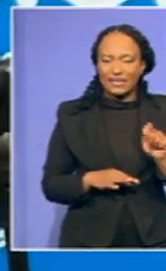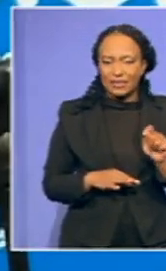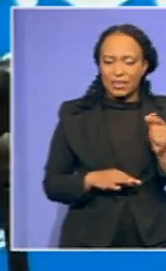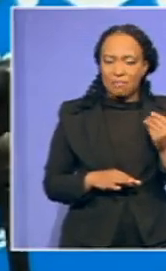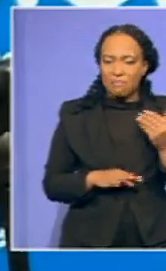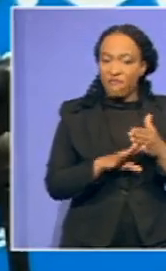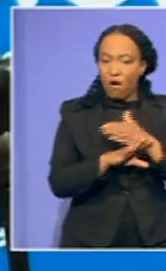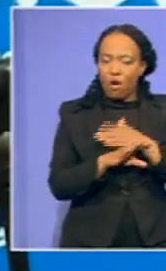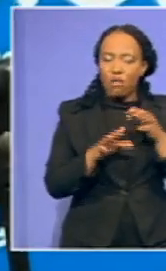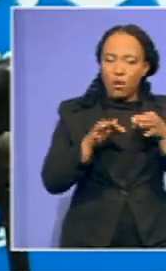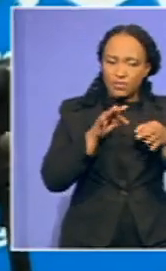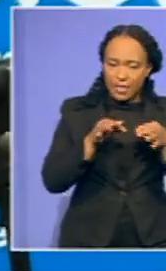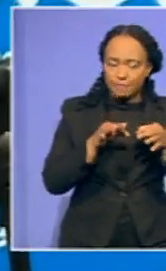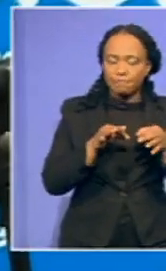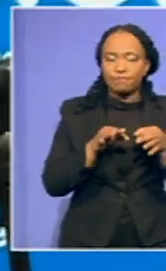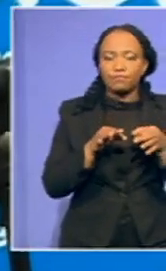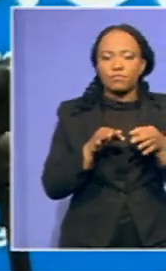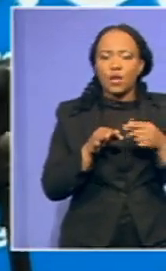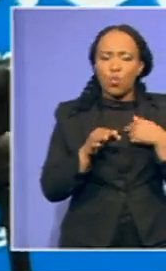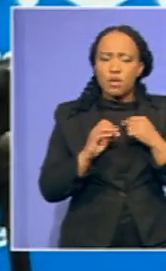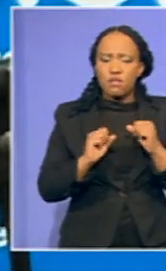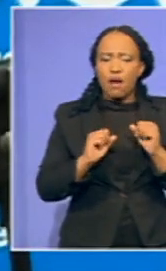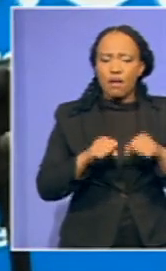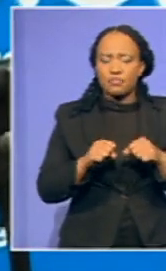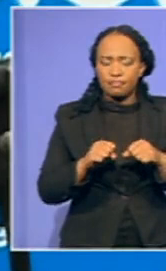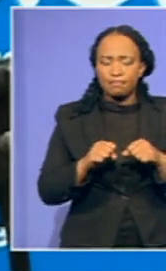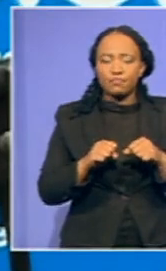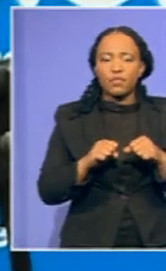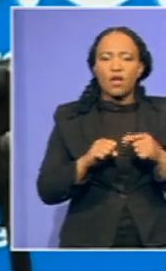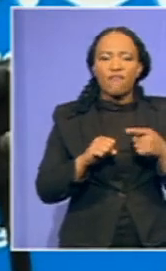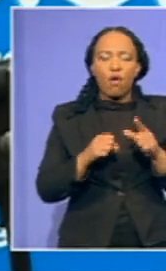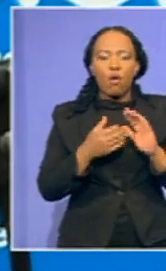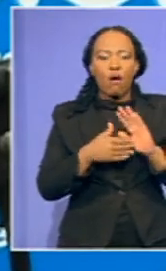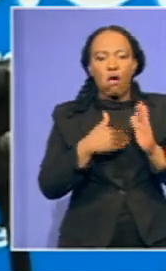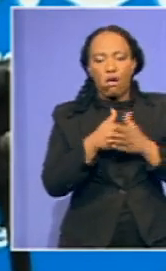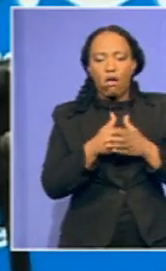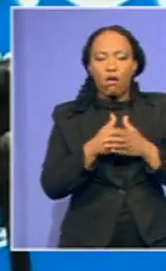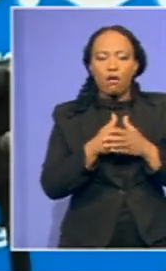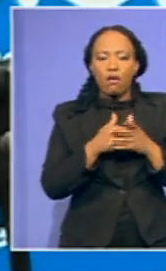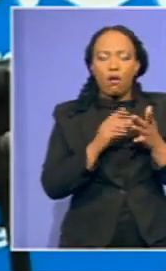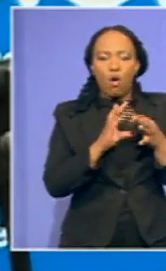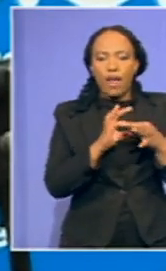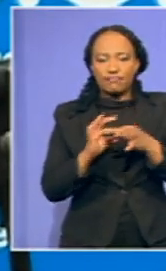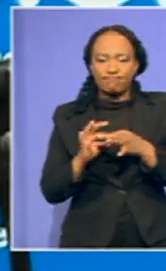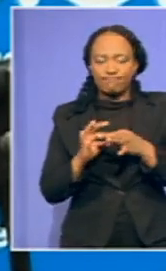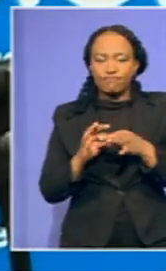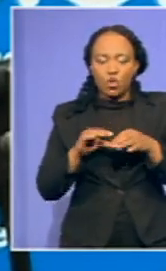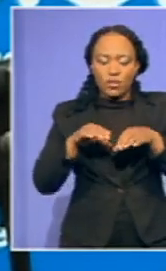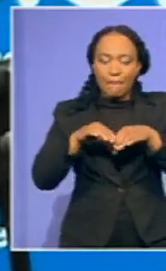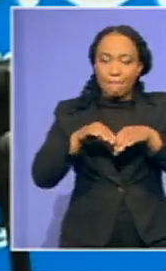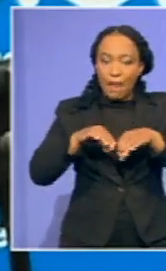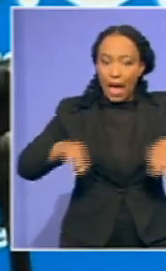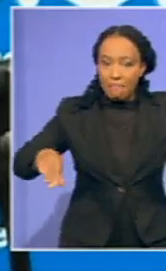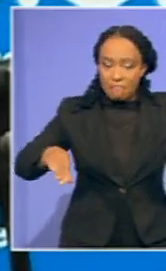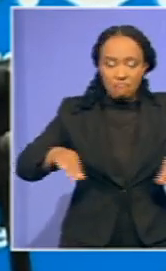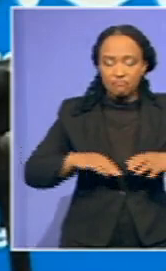agreement that from time to time, when we are required to do a shutdown in order to connect the pipes, then we will communicate. We don't